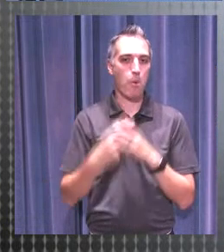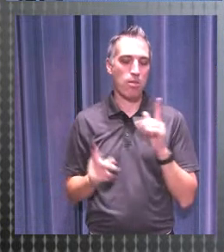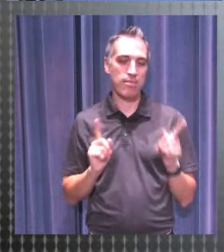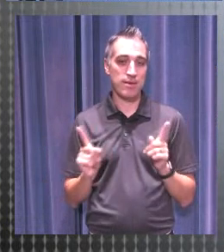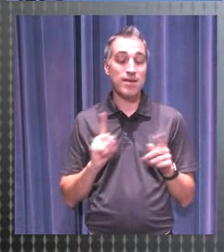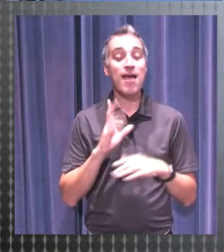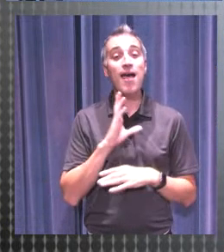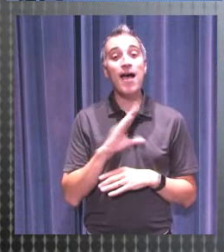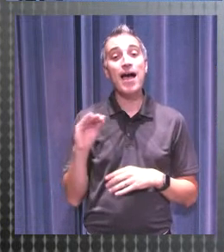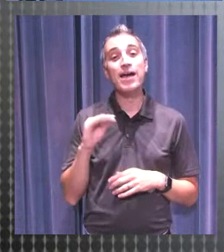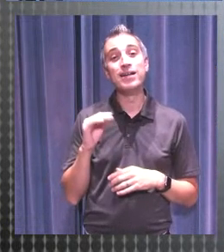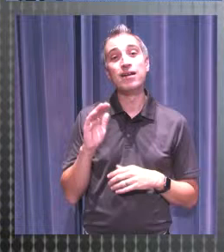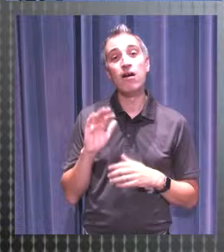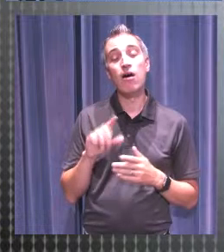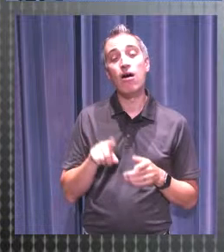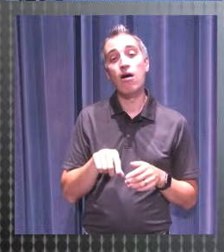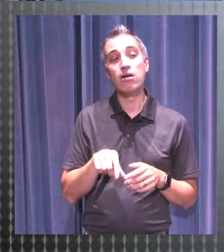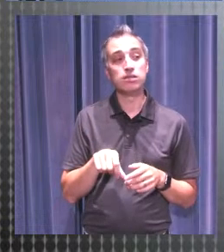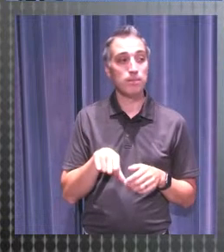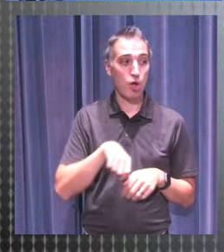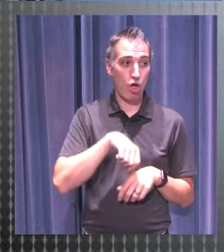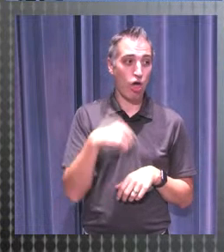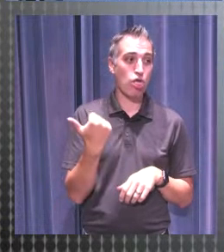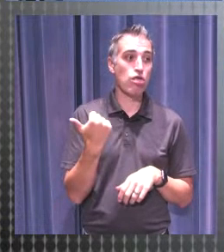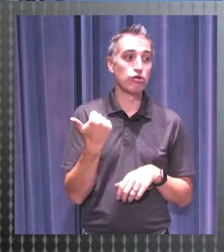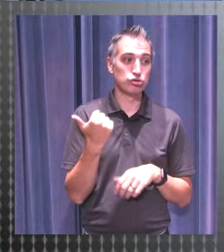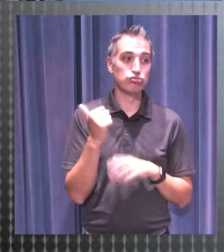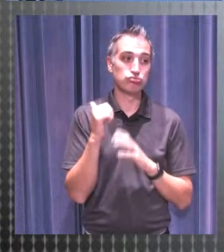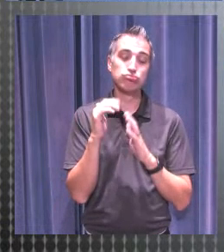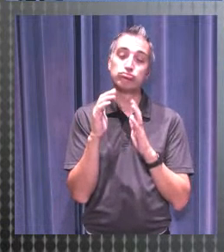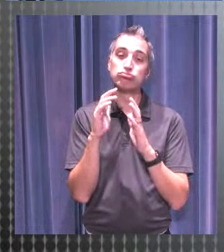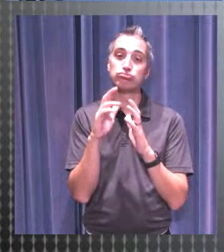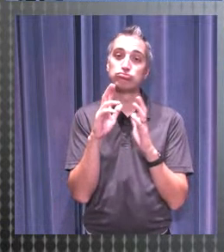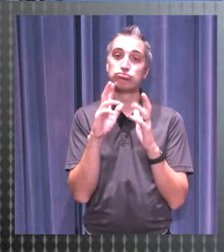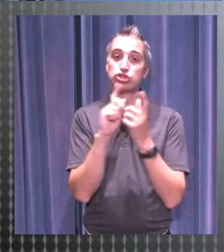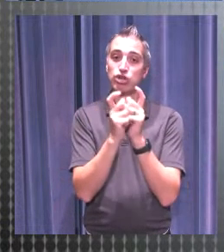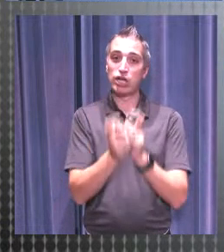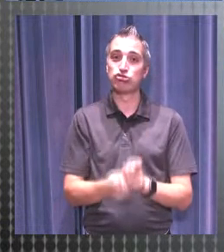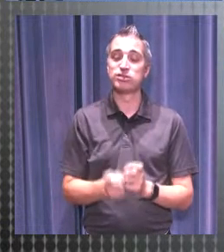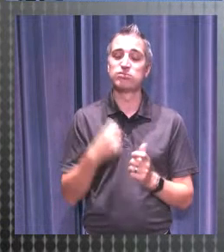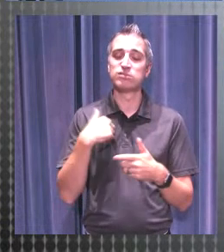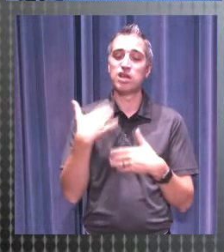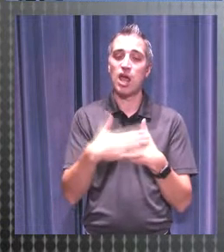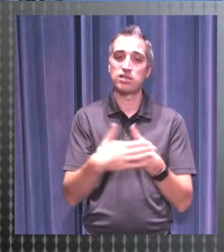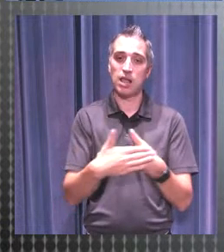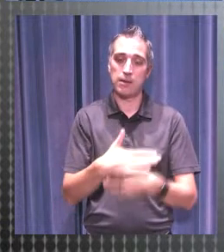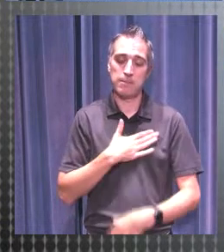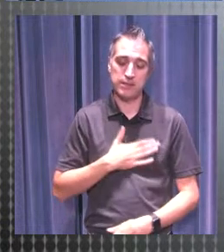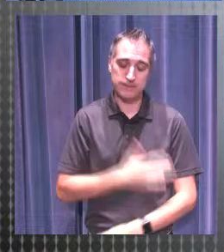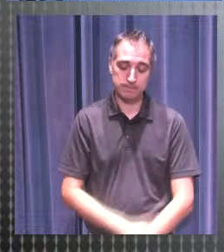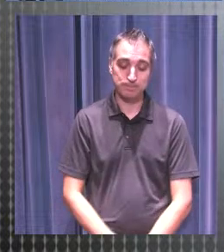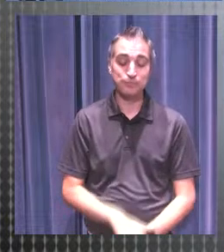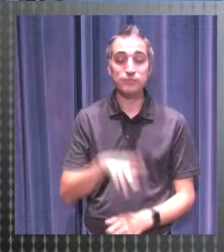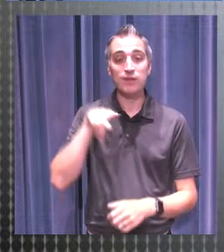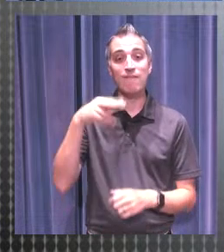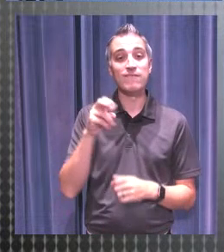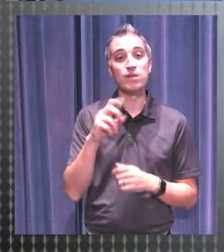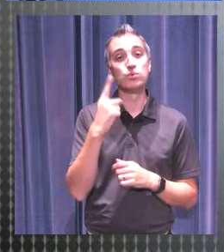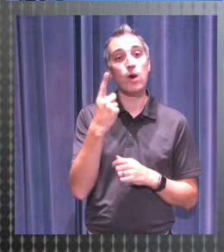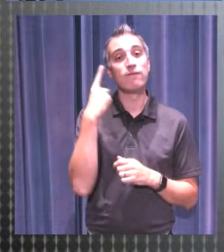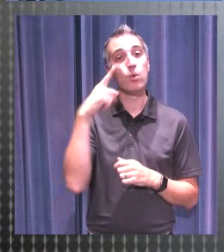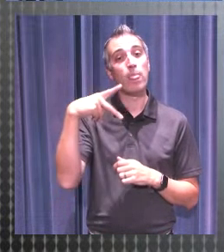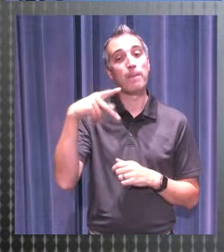there's also some OSHA related changes and improvements that are taking place. Next slide, if you would. So looking at phase one, the